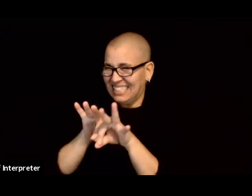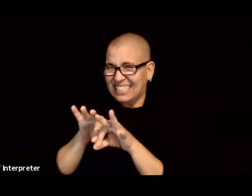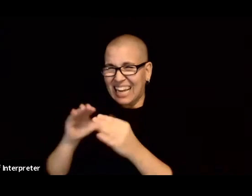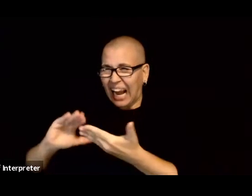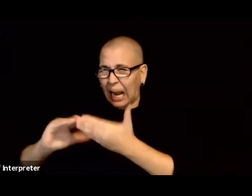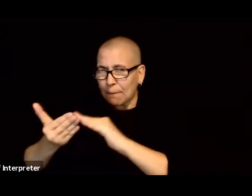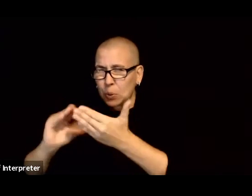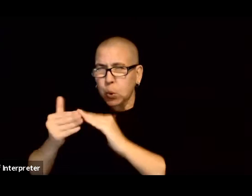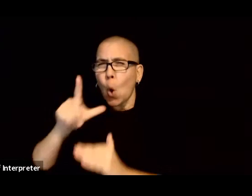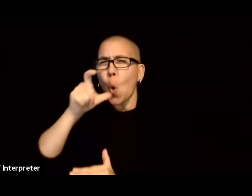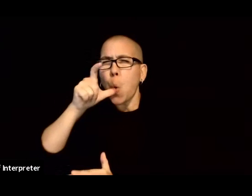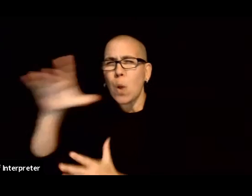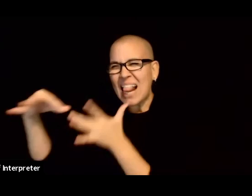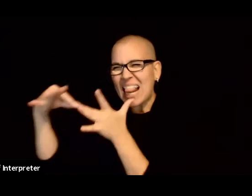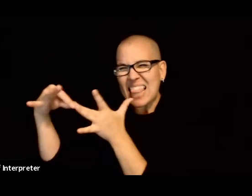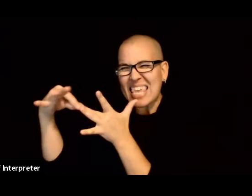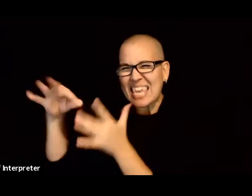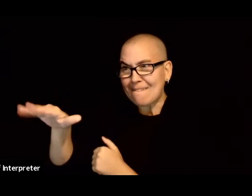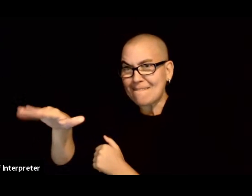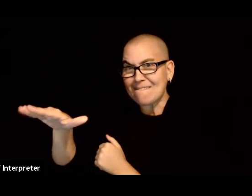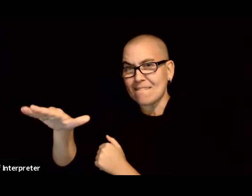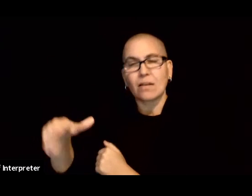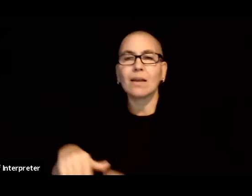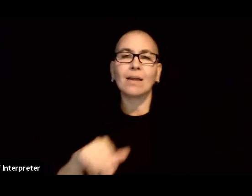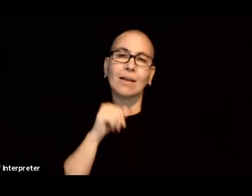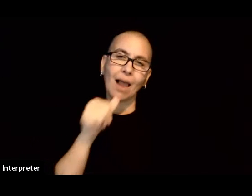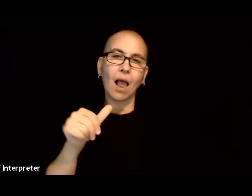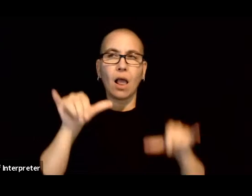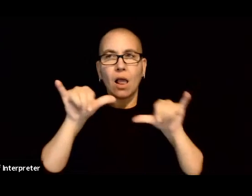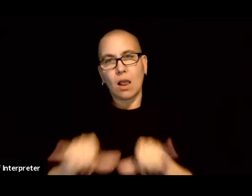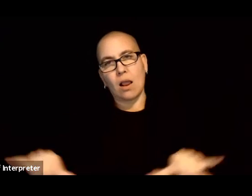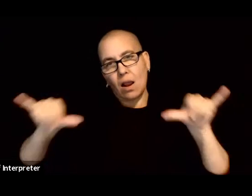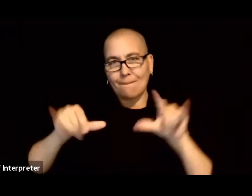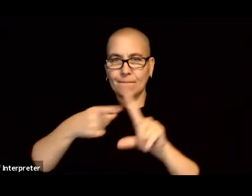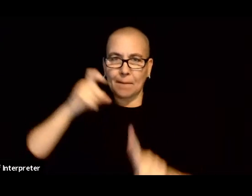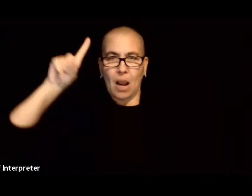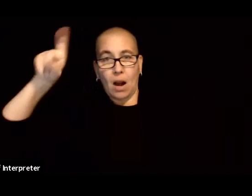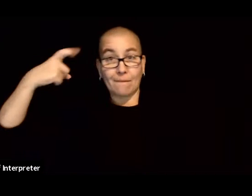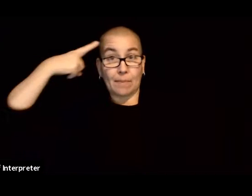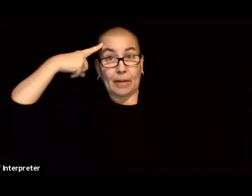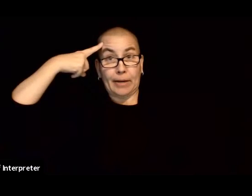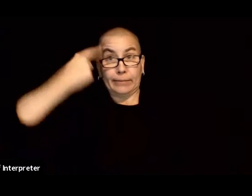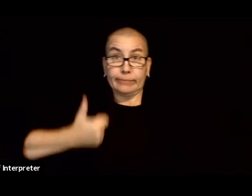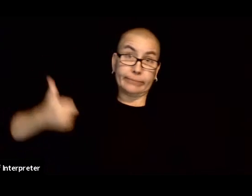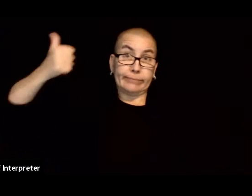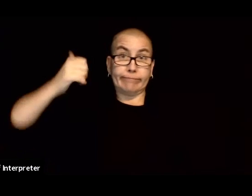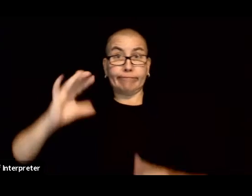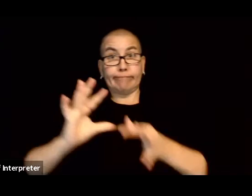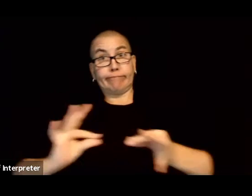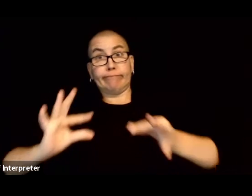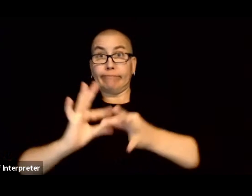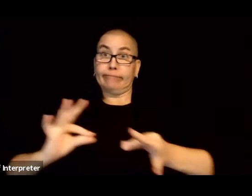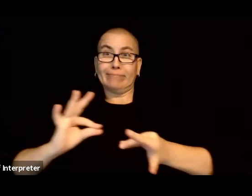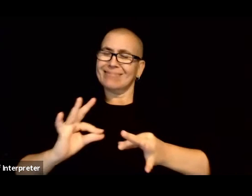that they may have heard a lot from over these last months will be important to us.